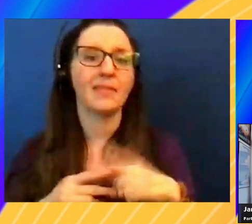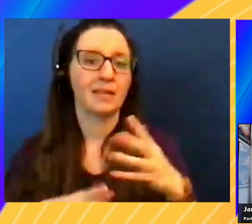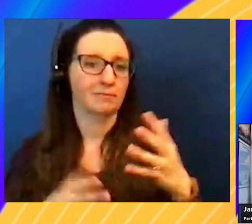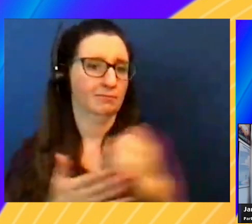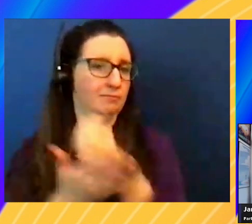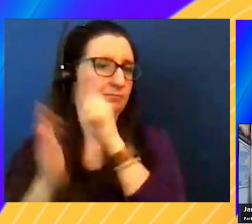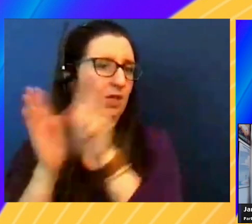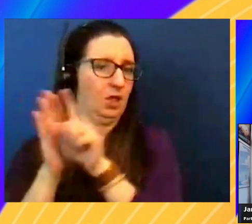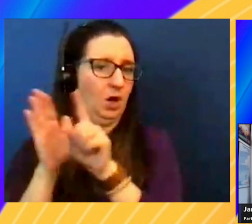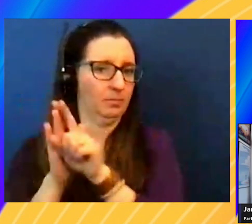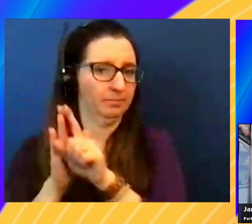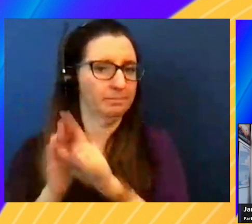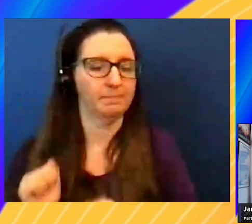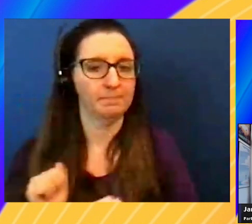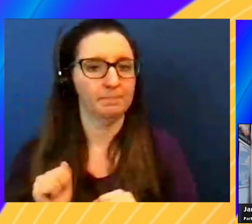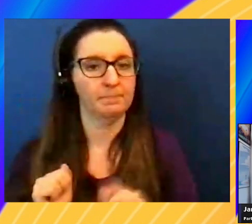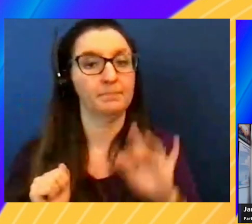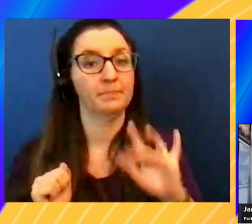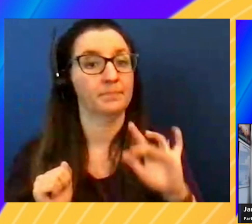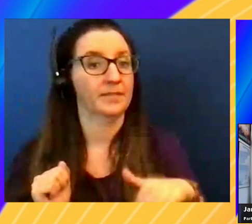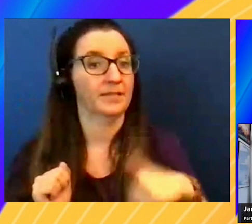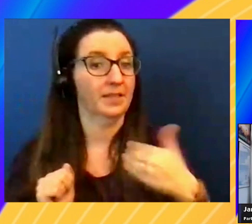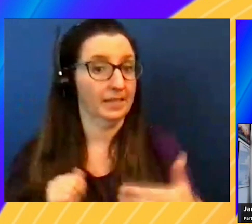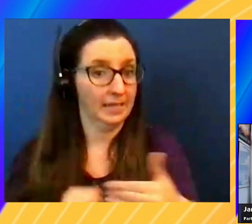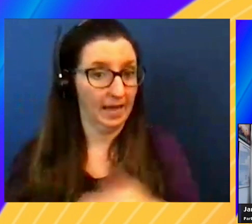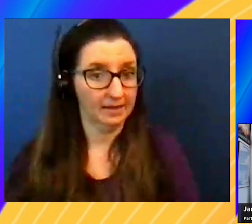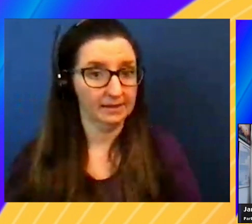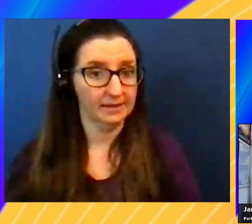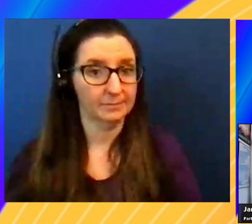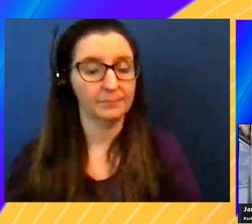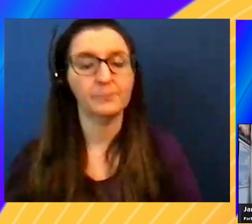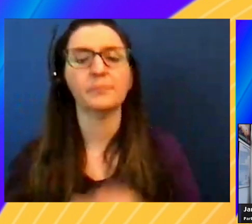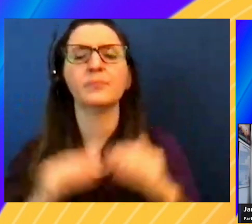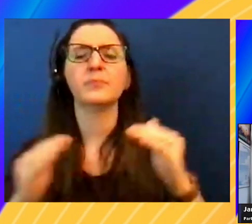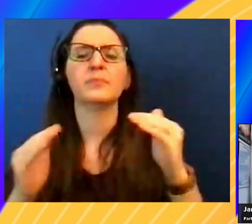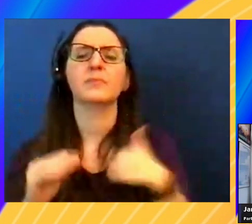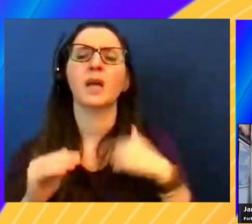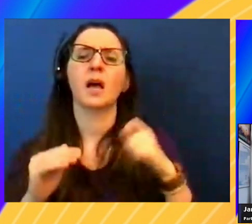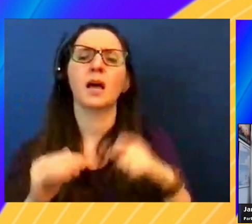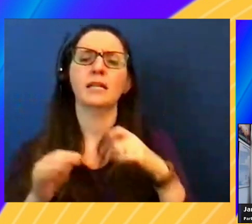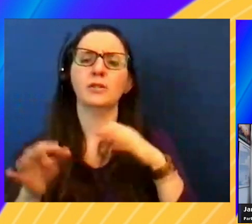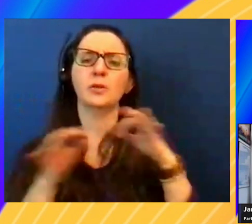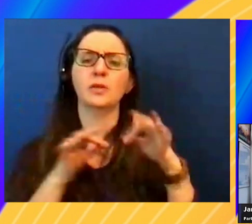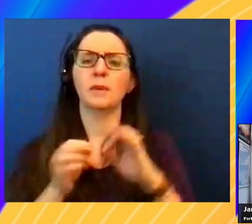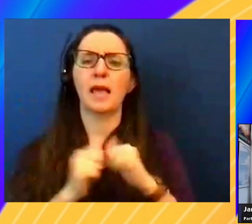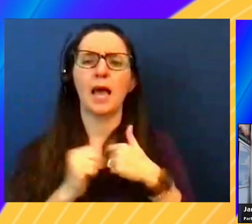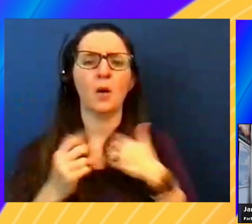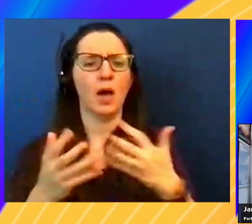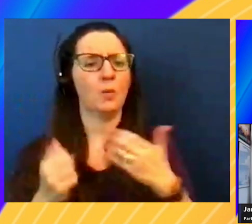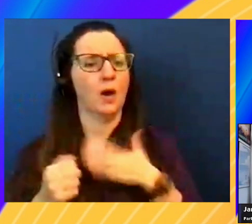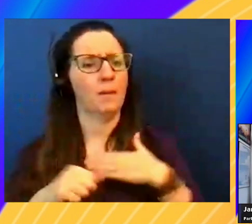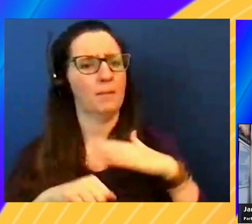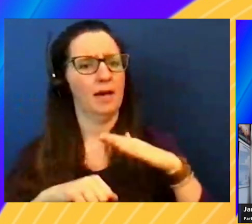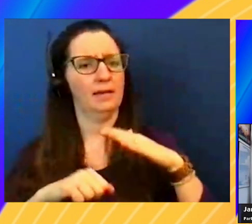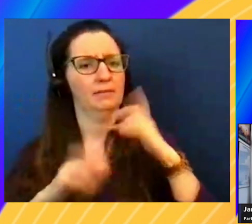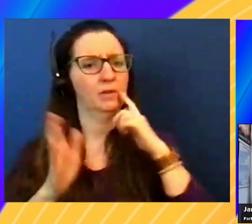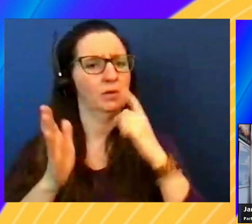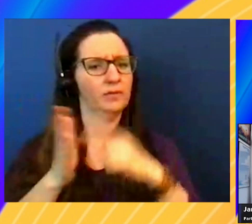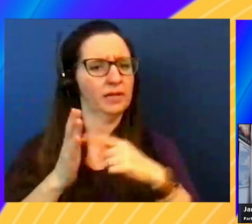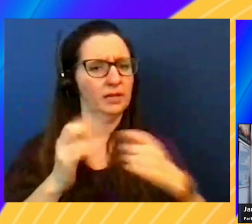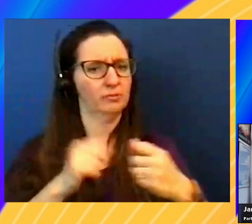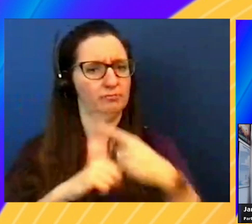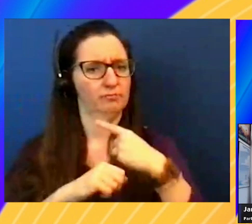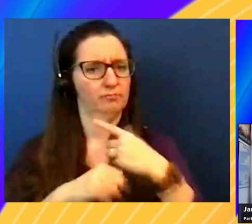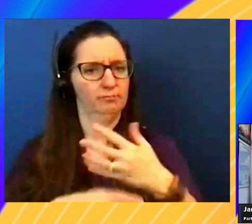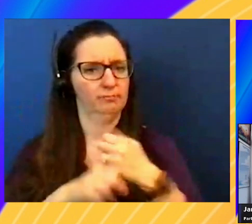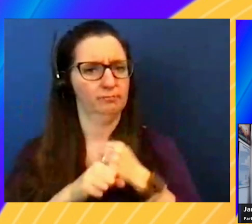click next. From here, I need to say, how do I want my notification to be received? Who do I want to send it to? And